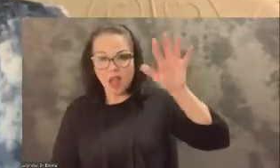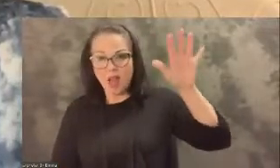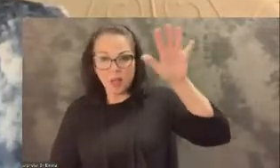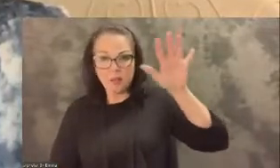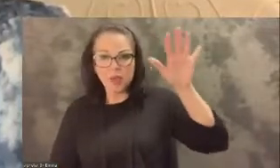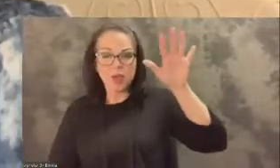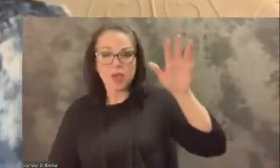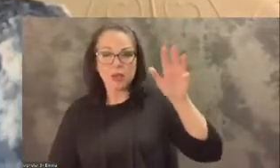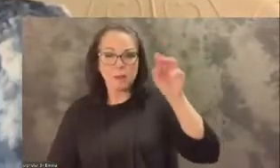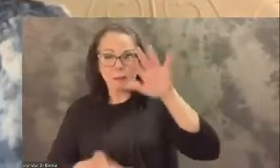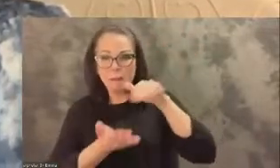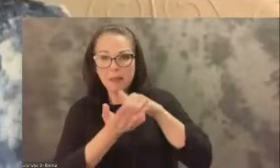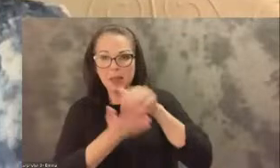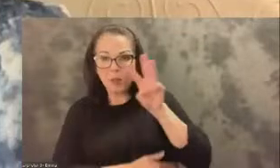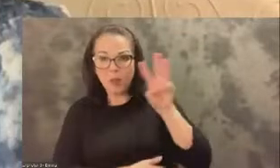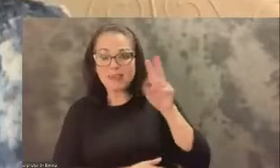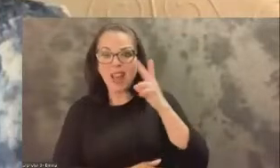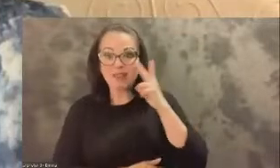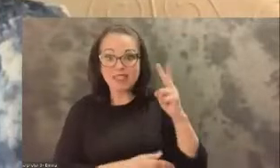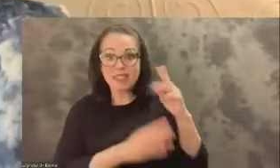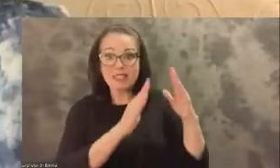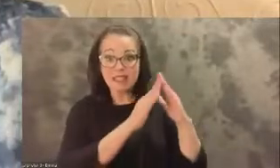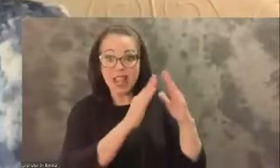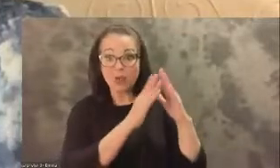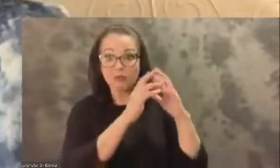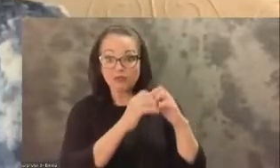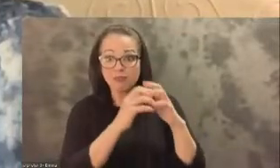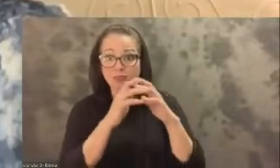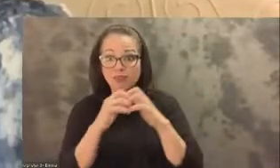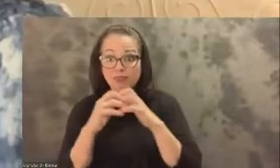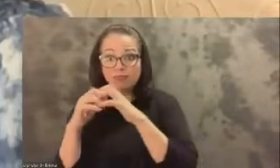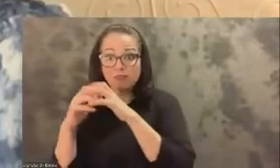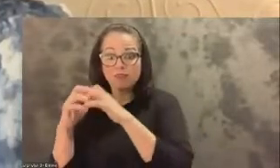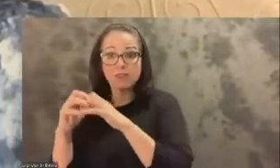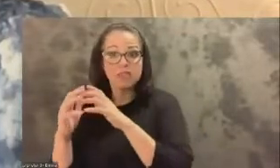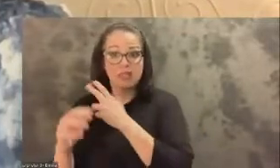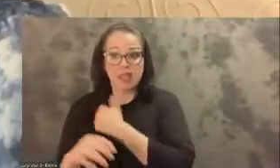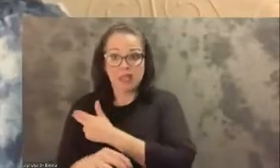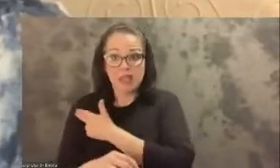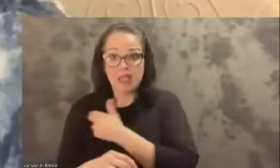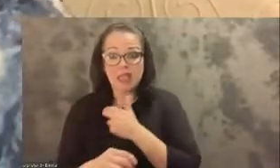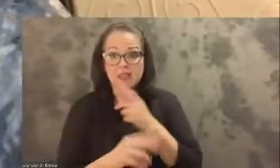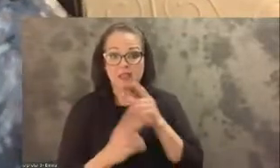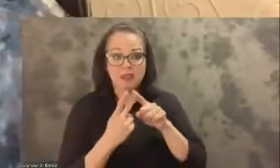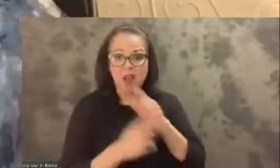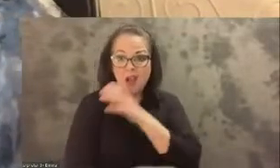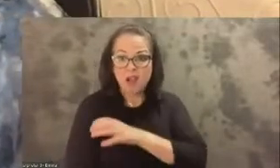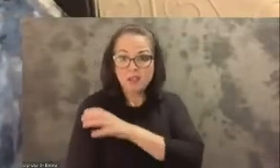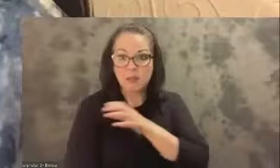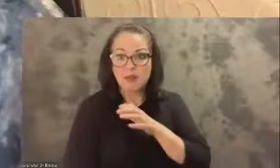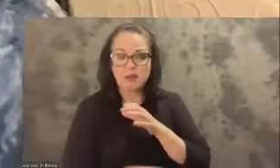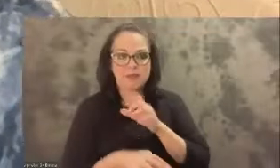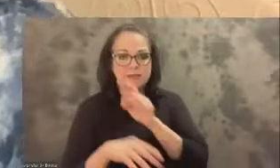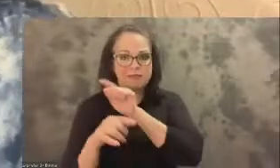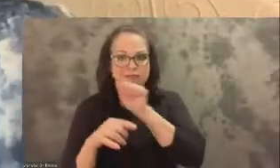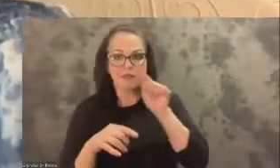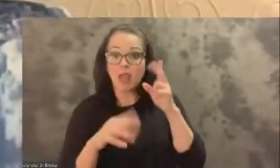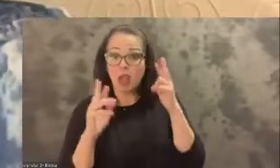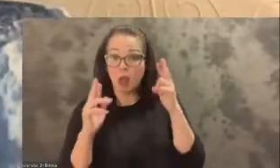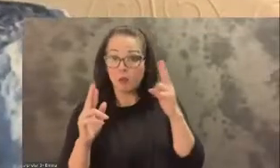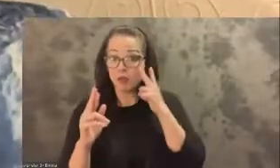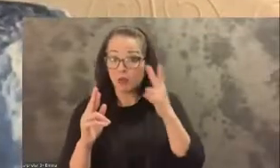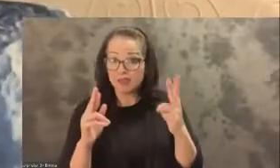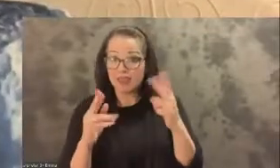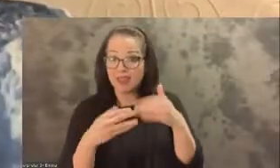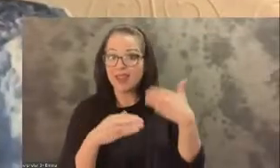after town lose their clinics and their hospitals. And I would hope to see next month when we start to discuss